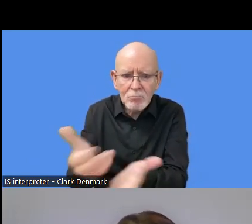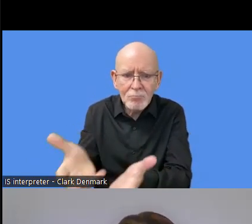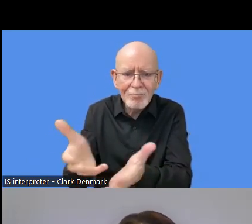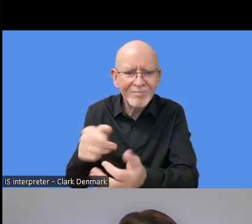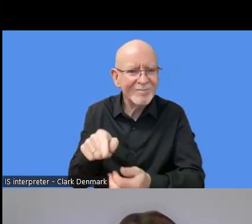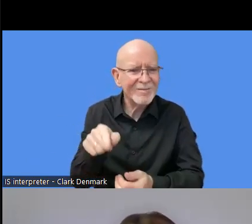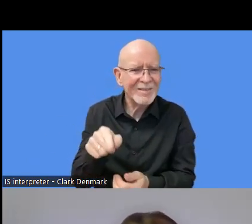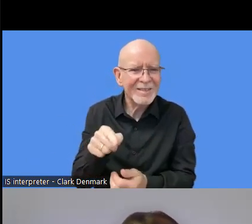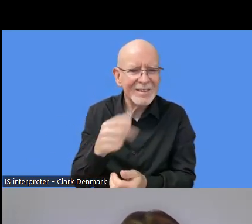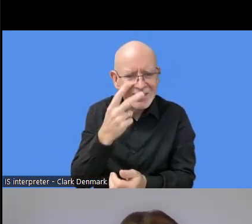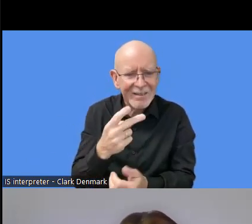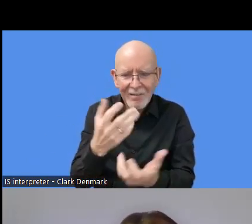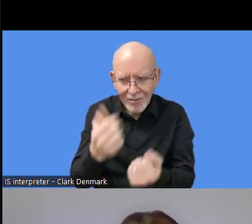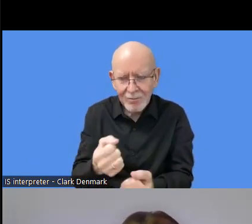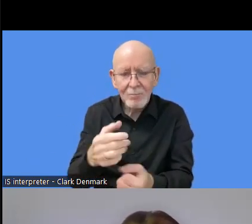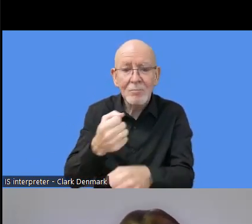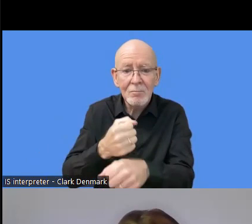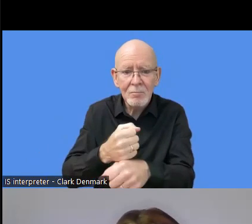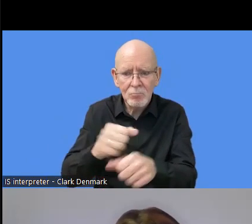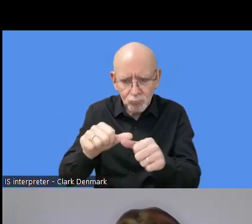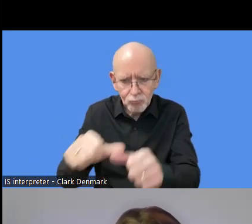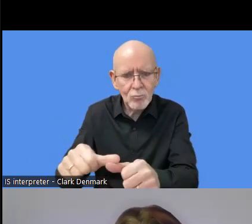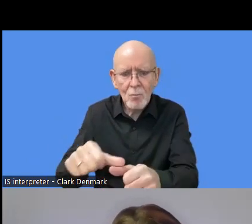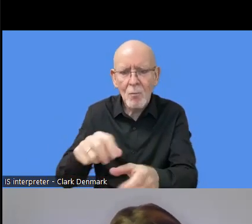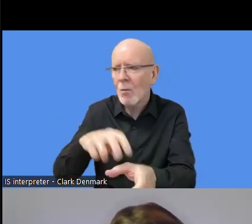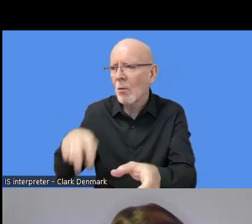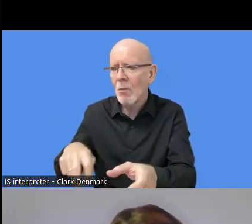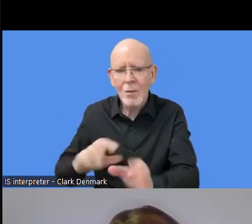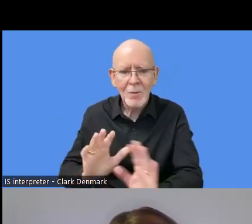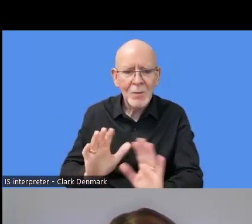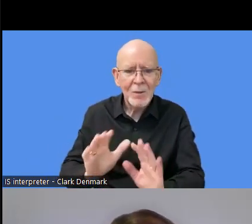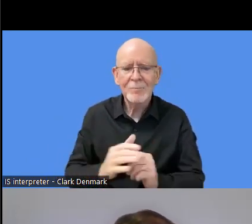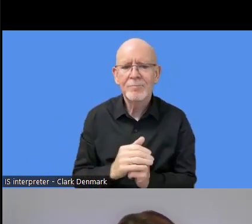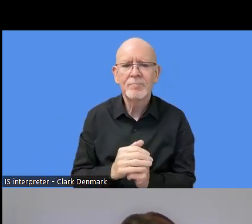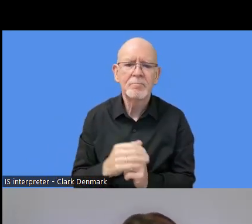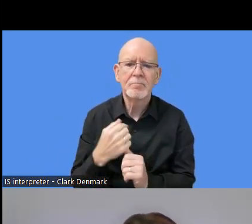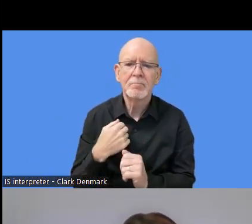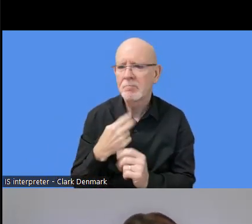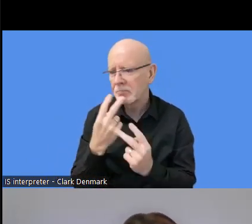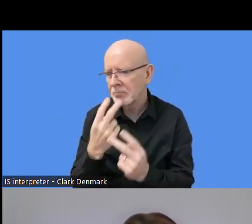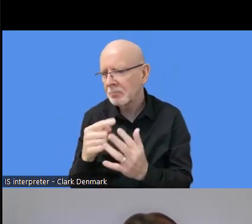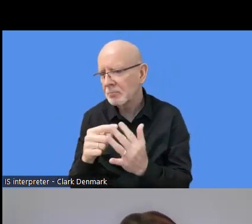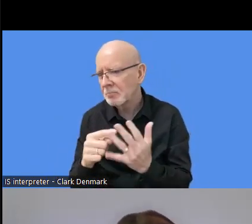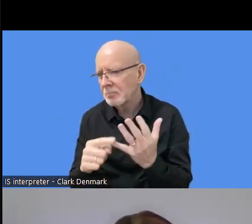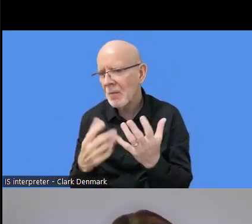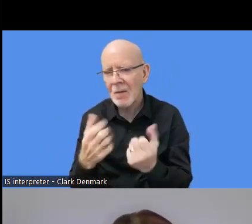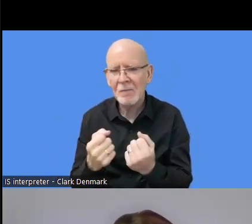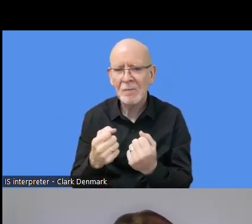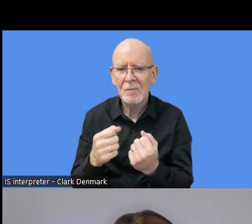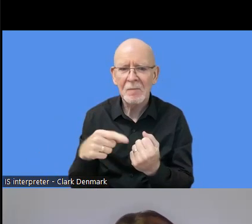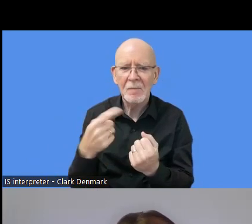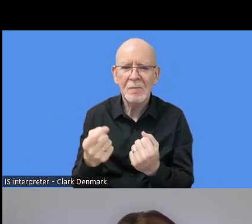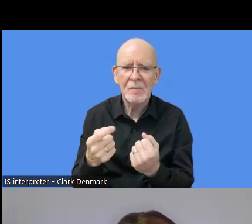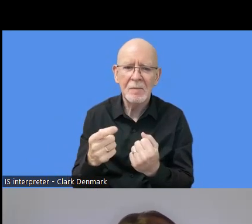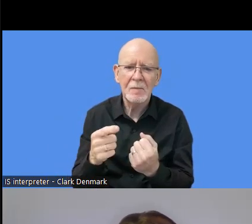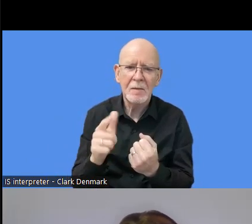later. Scalability is the 3rd selection criteria for the Zero Project Award. This means that we cannot